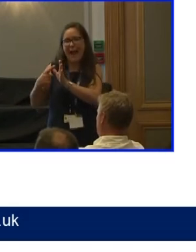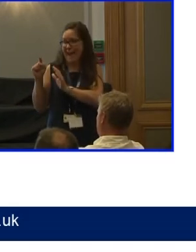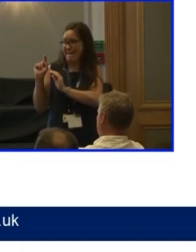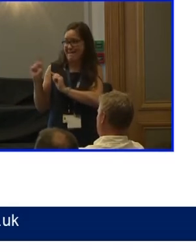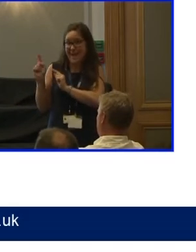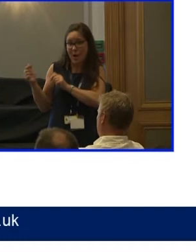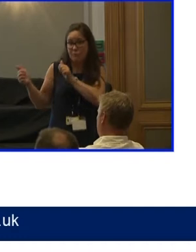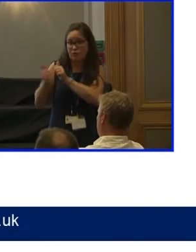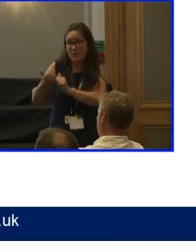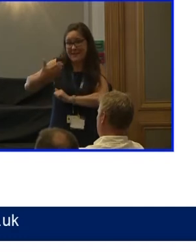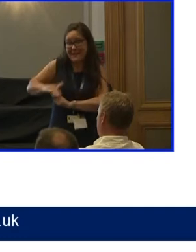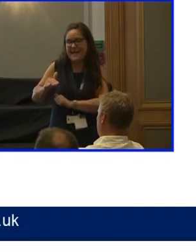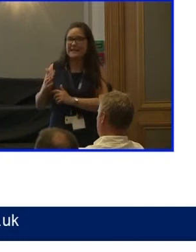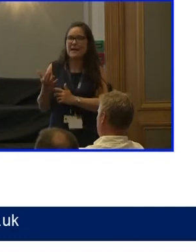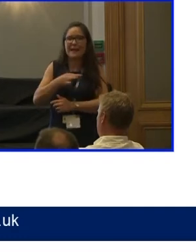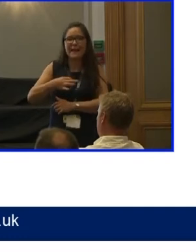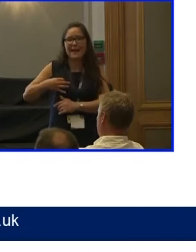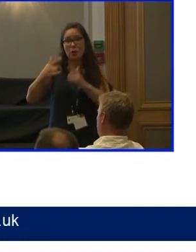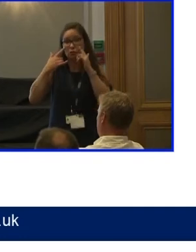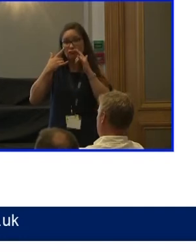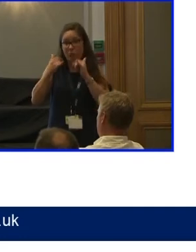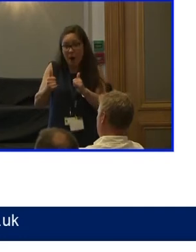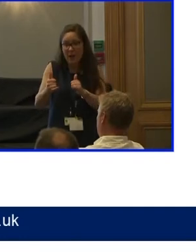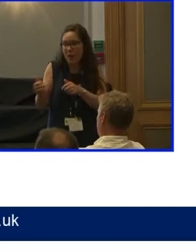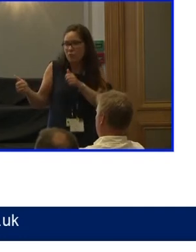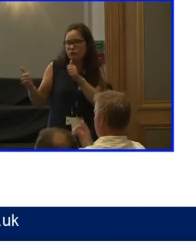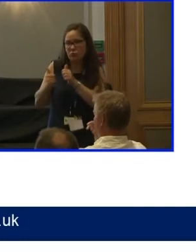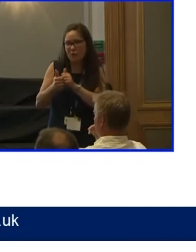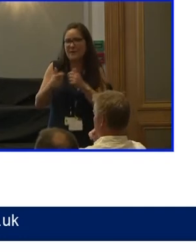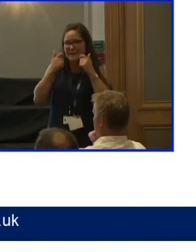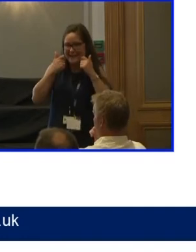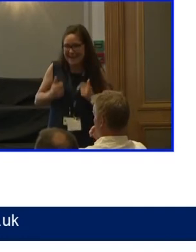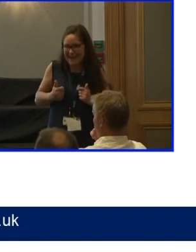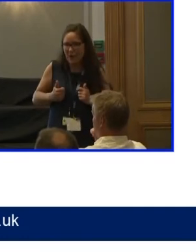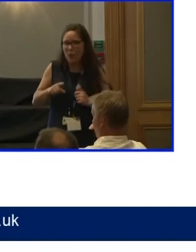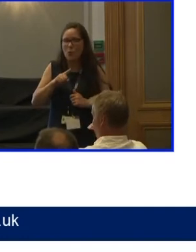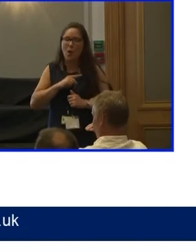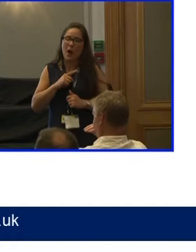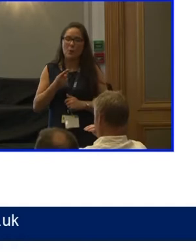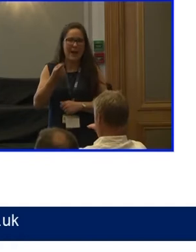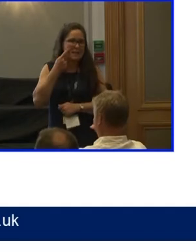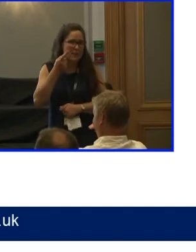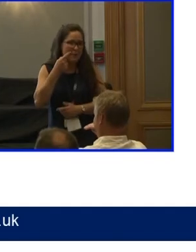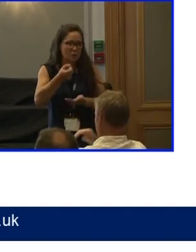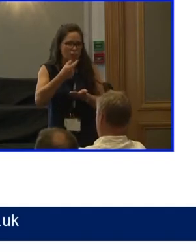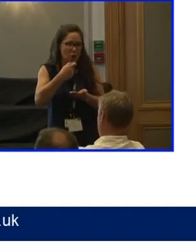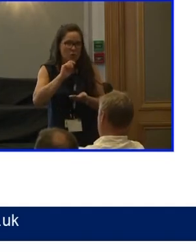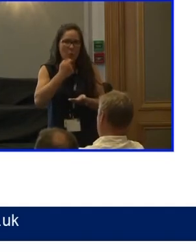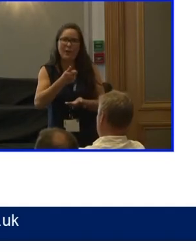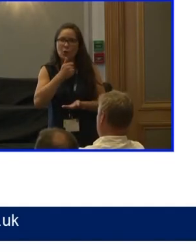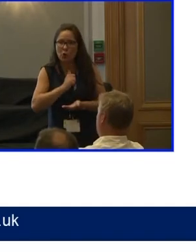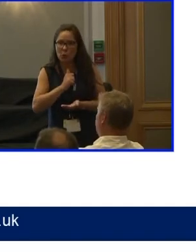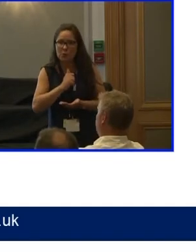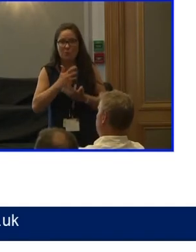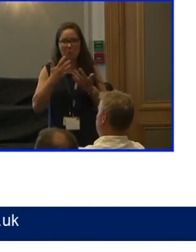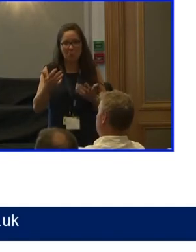trial authorization, which is legally required for experimental drugs that are used in patients, or if existing